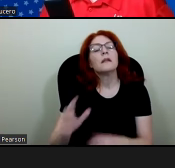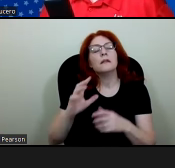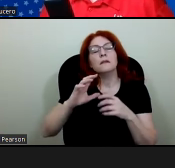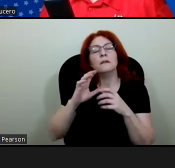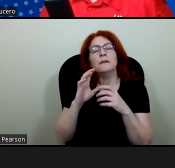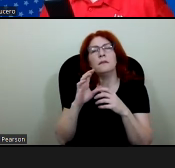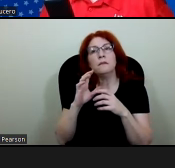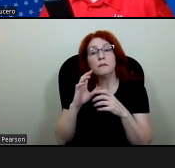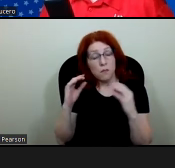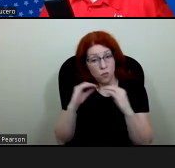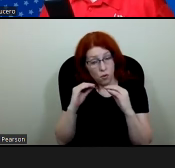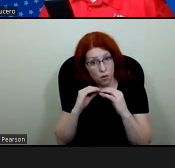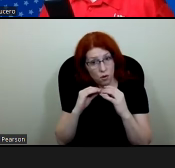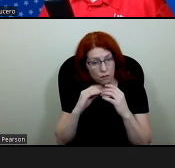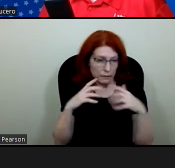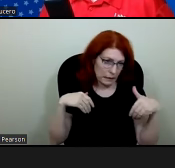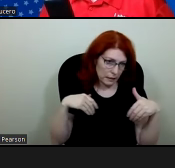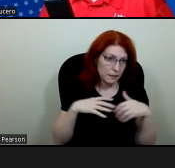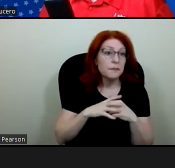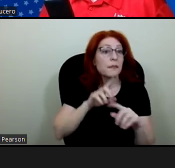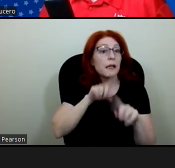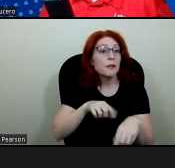There we go. So let's give the answer.